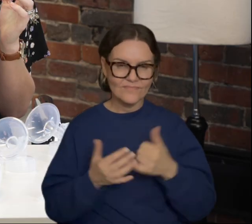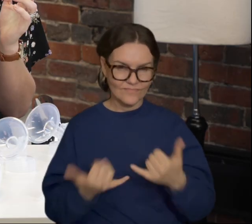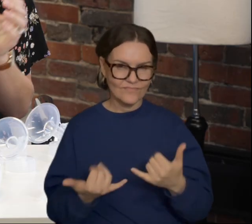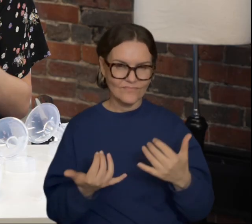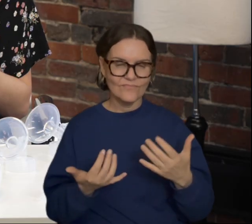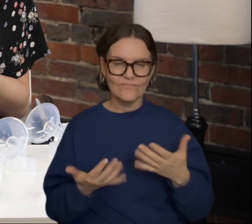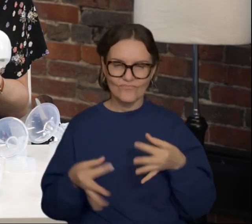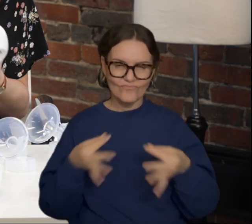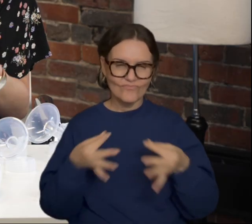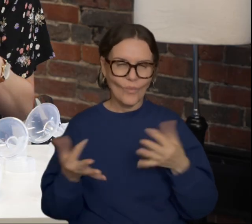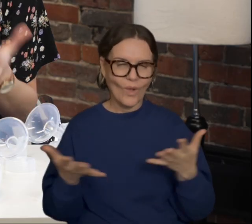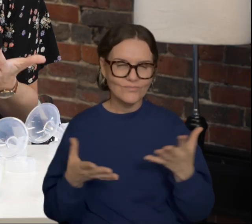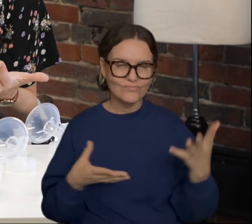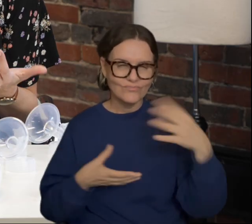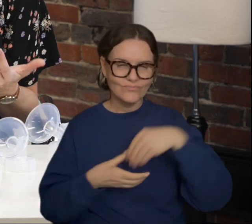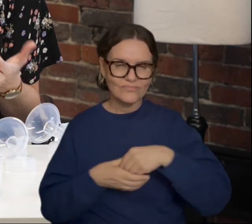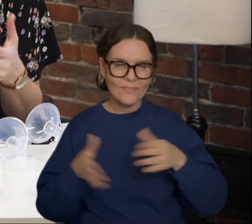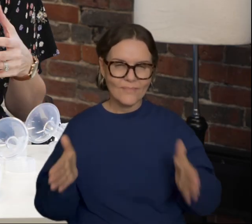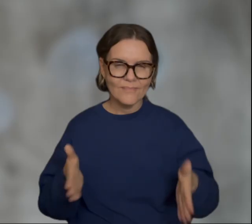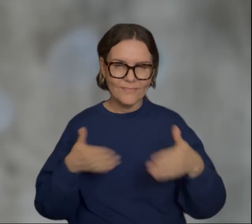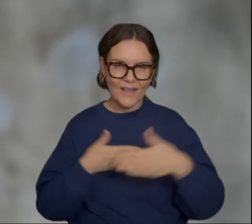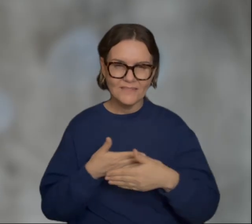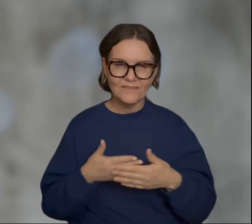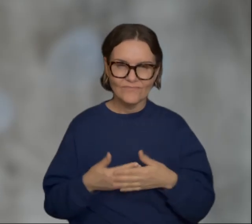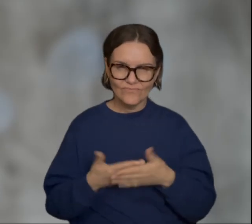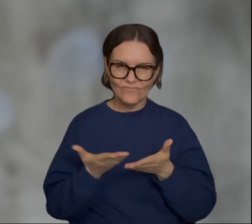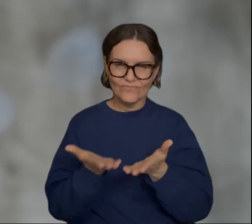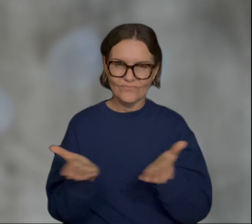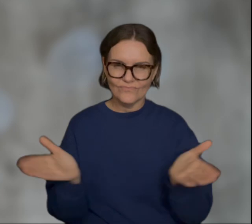you really love the way your pump looks, it's definitely a great option.